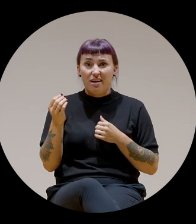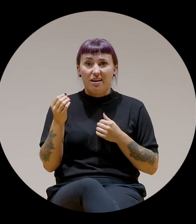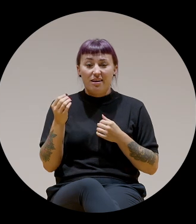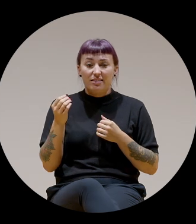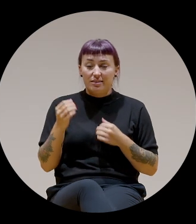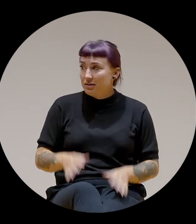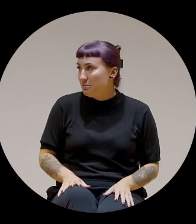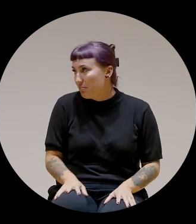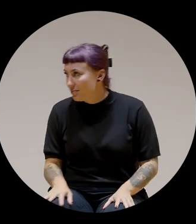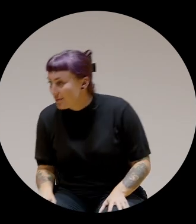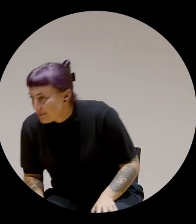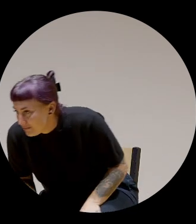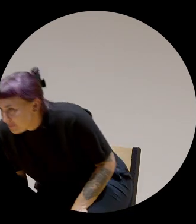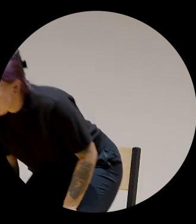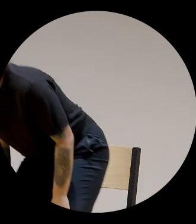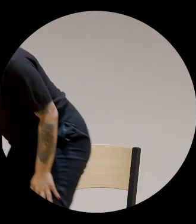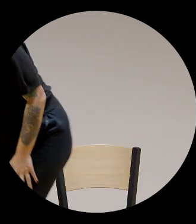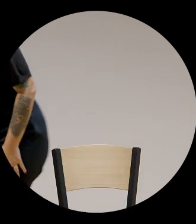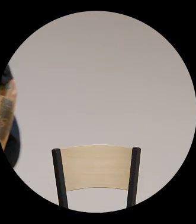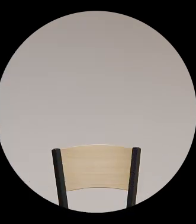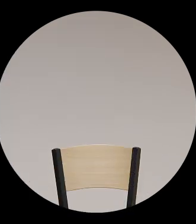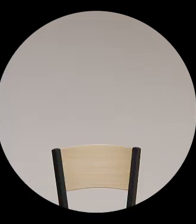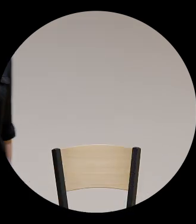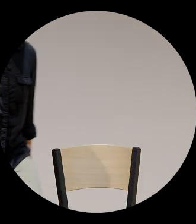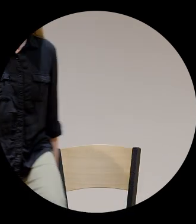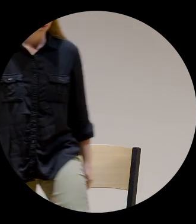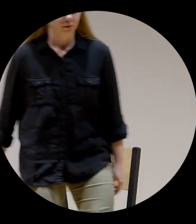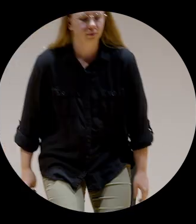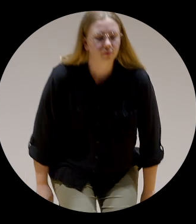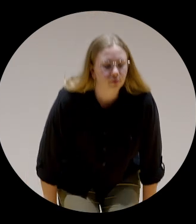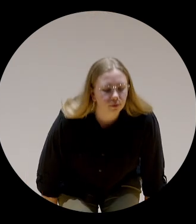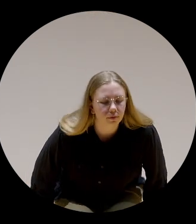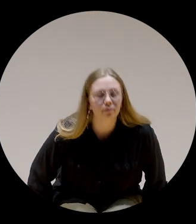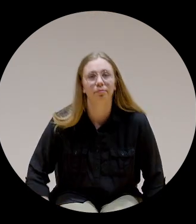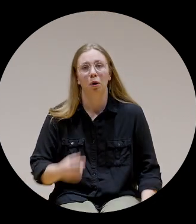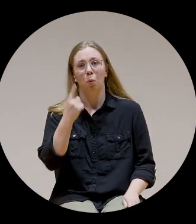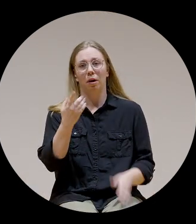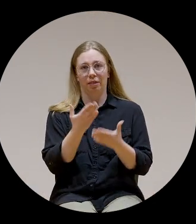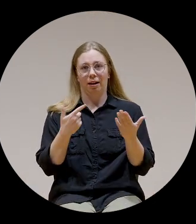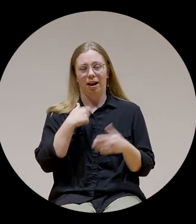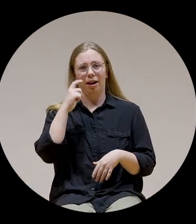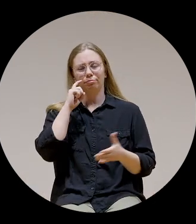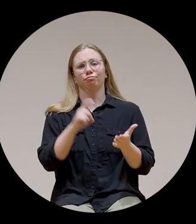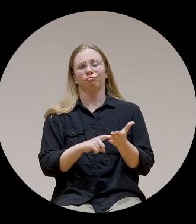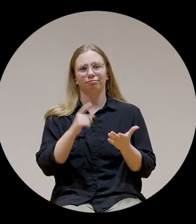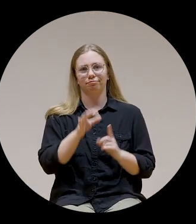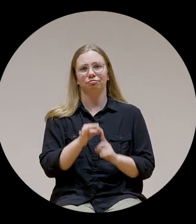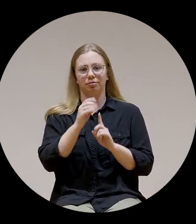And one thing that I find very moving, because I'm interested in 20th century pottery in general,